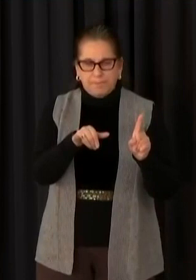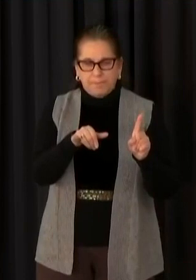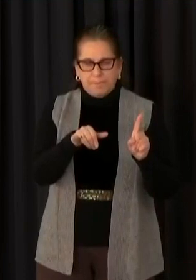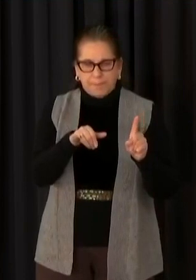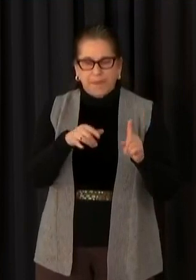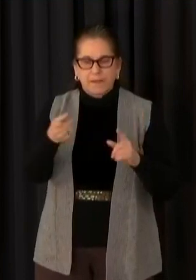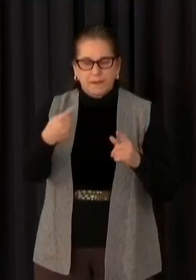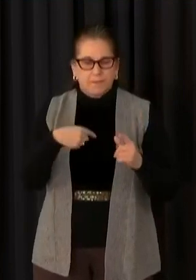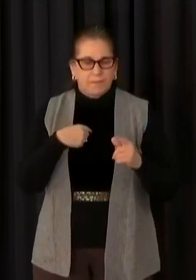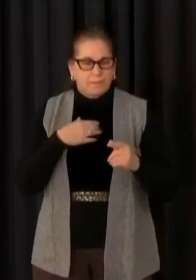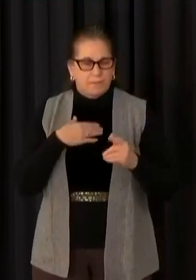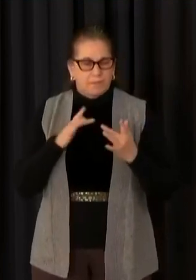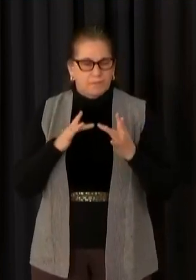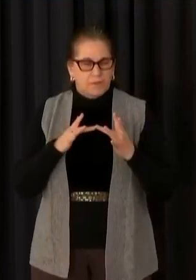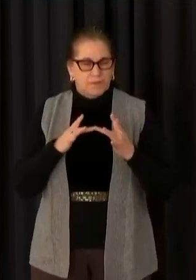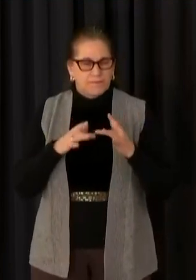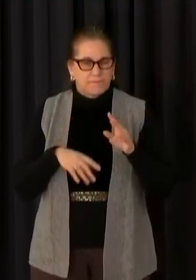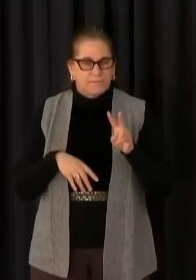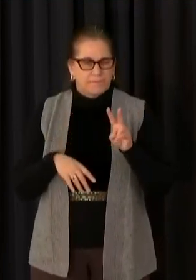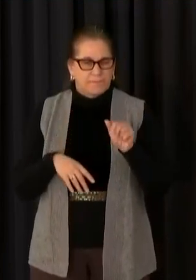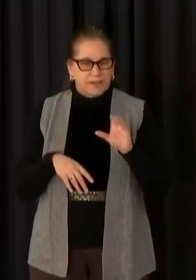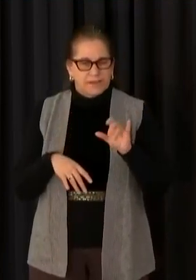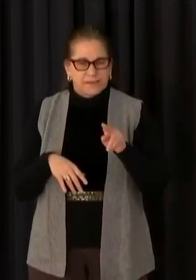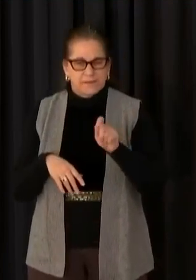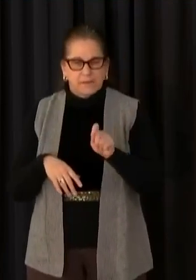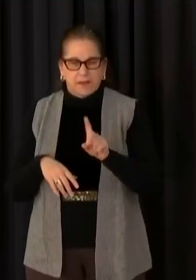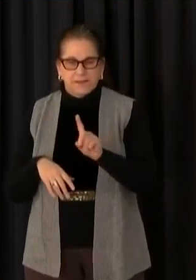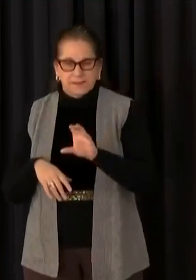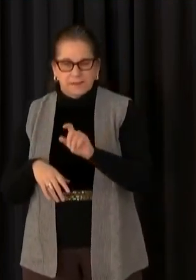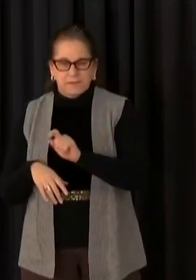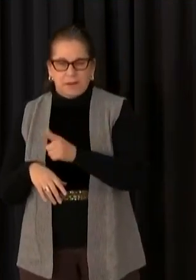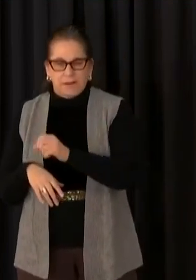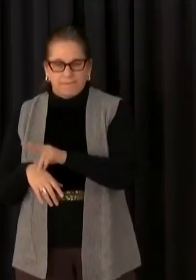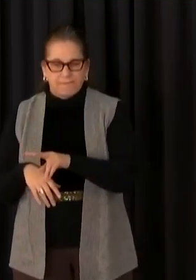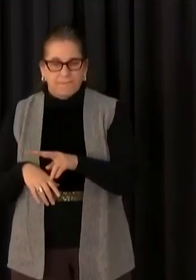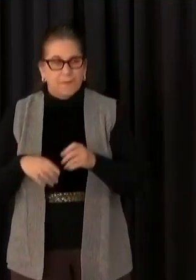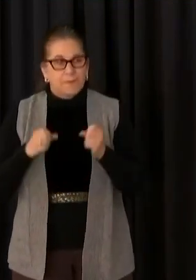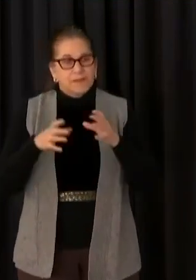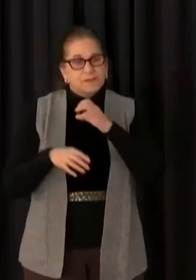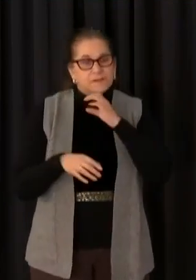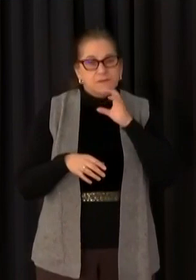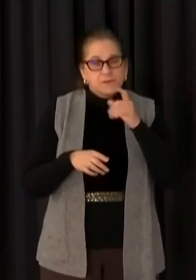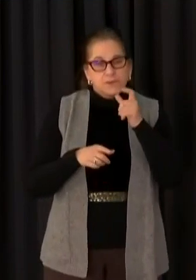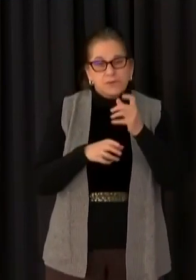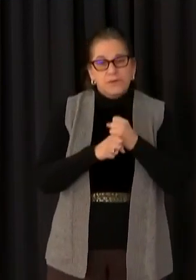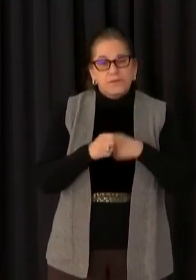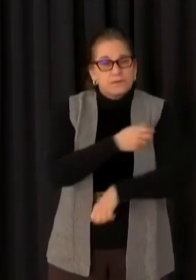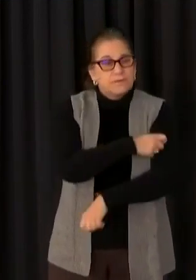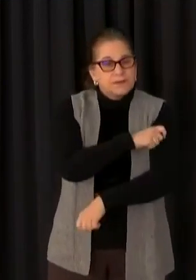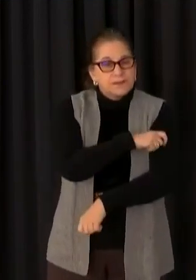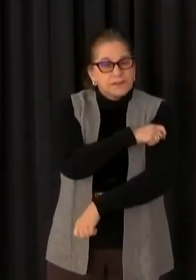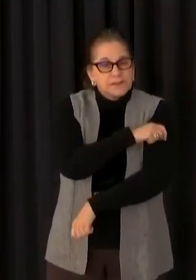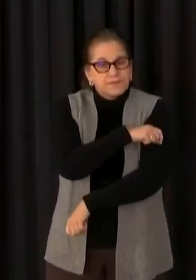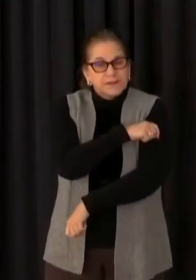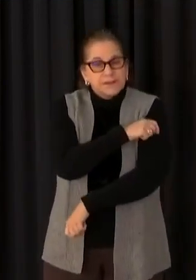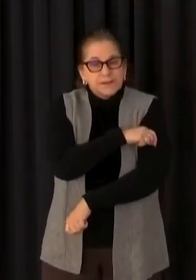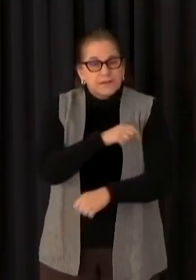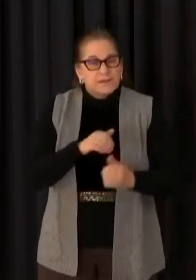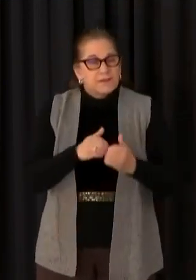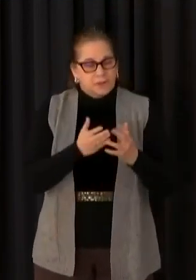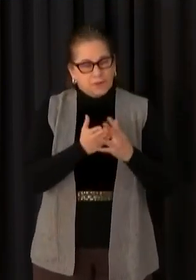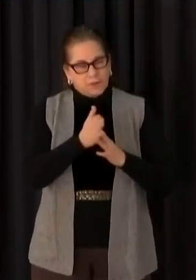several seniors, many seniors in our community, in the hundreds and thousands, who are receiving vaccines in the district's local health systems.